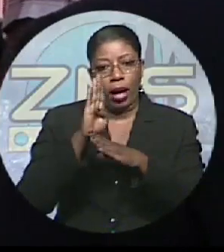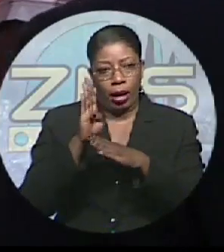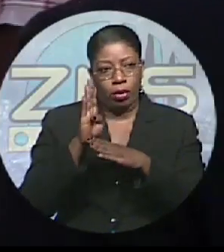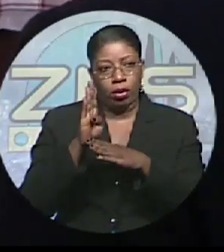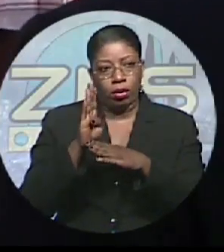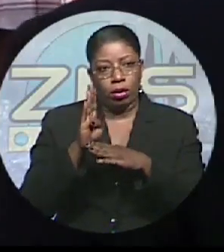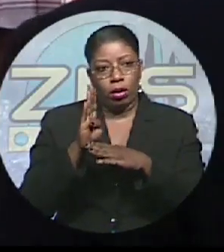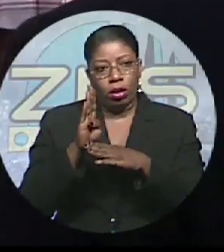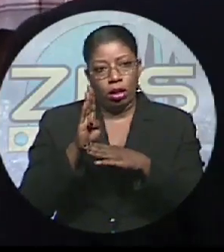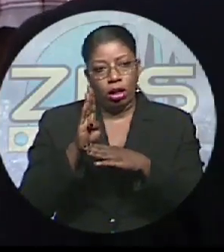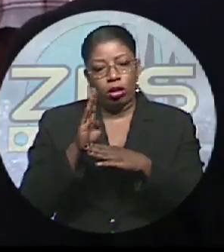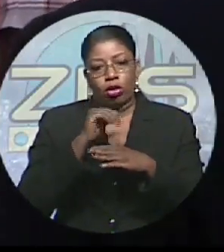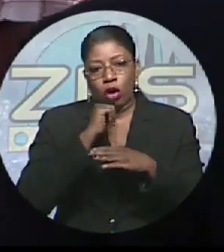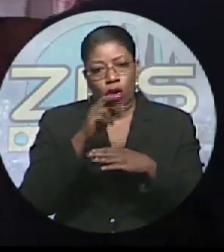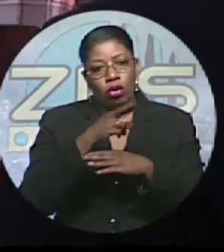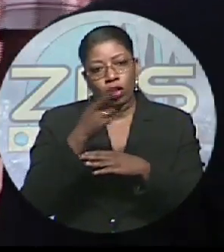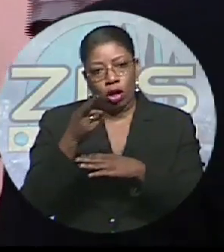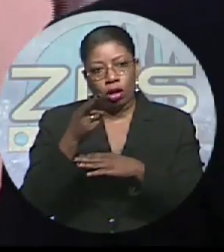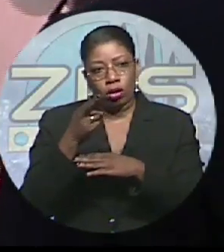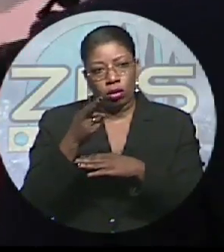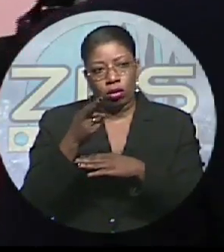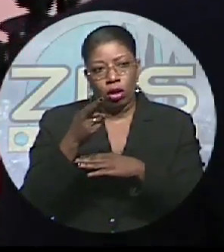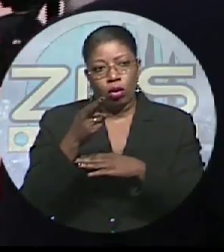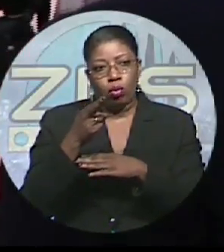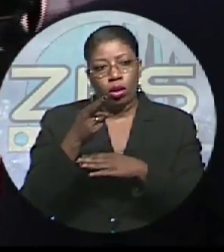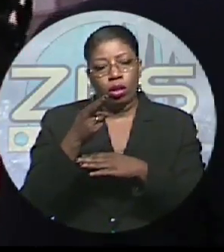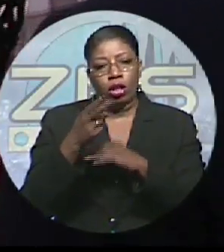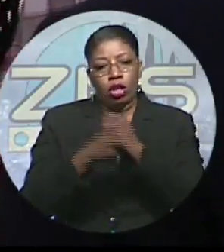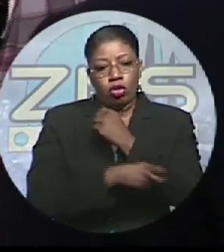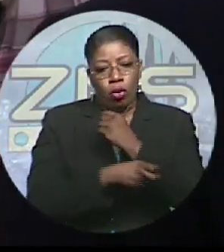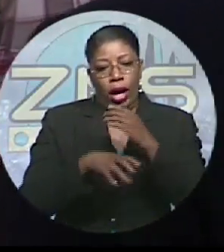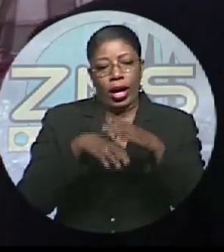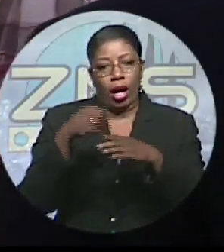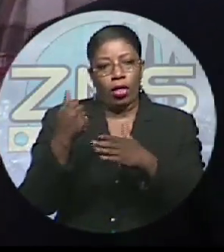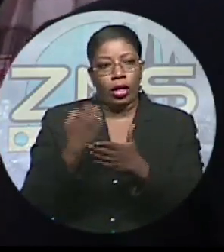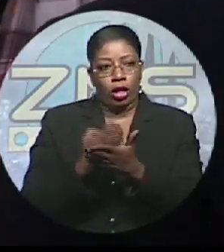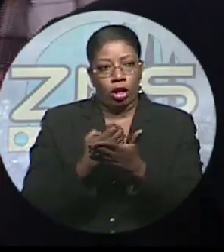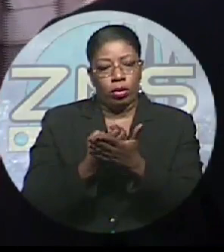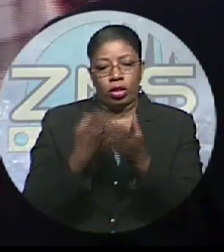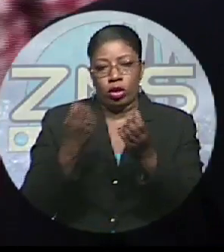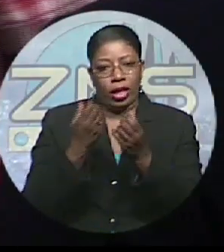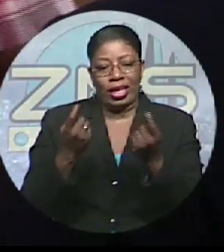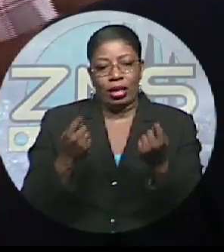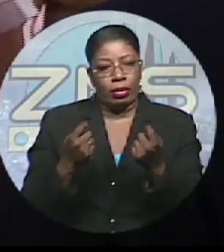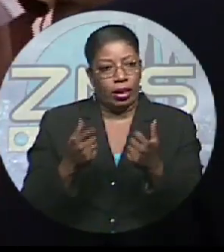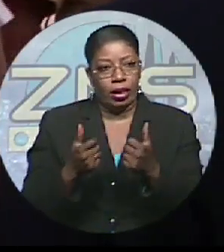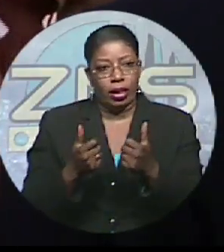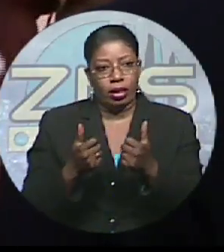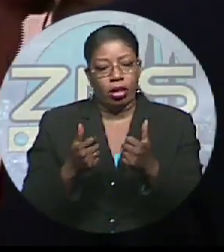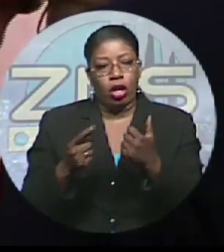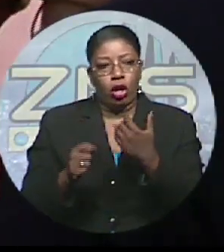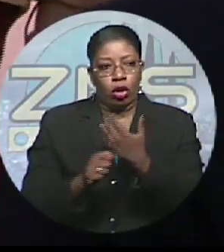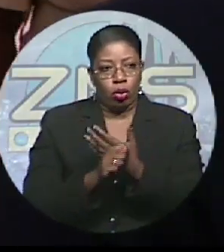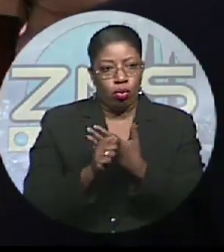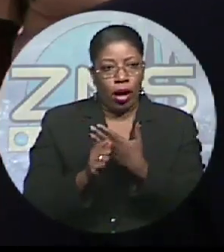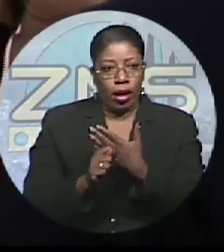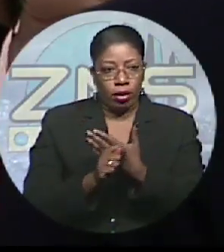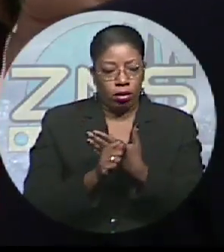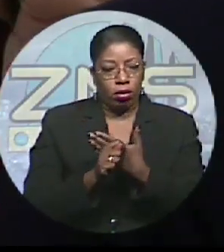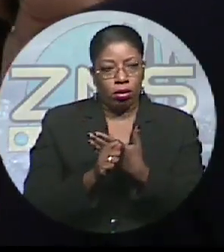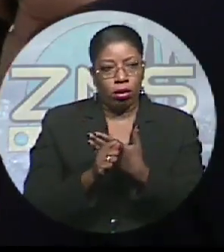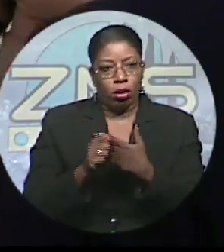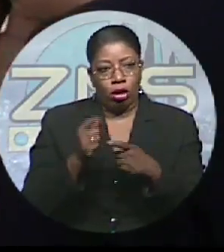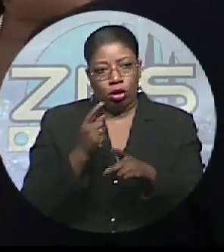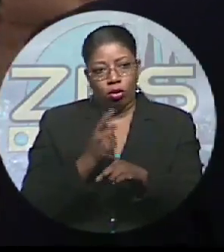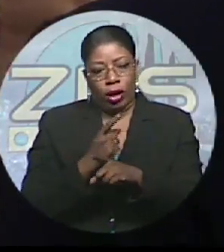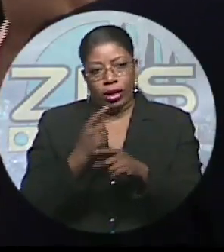resolved, could lead to a drag on the economy. And so there is no immediate threat of any downgrade. I think what